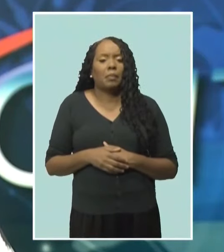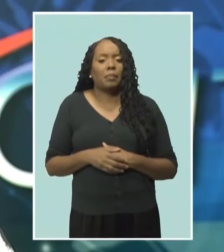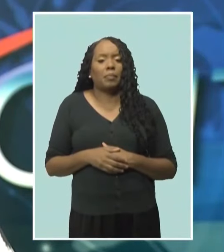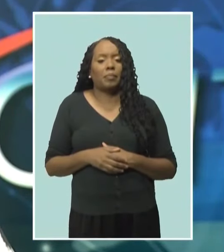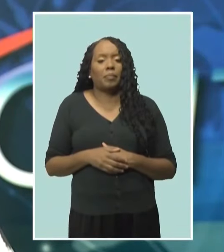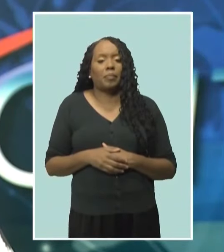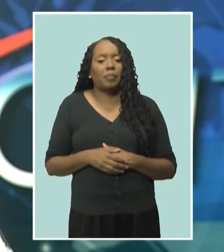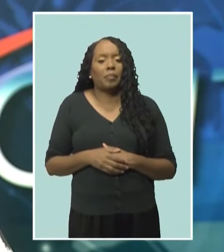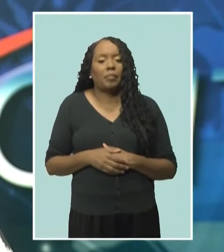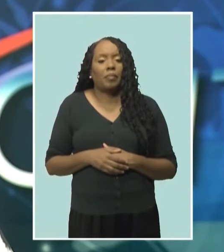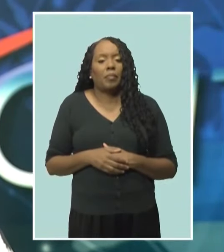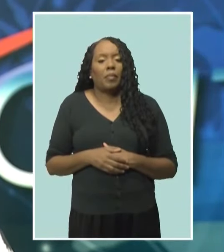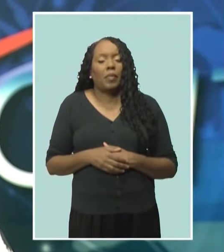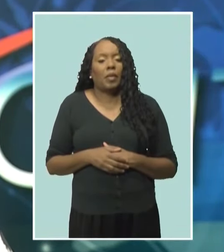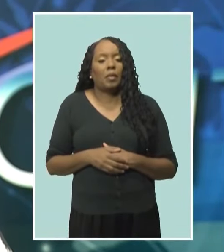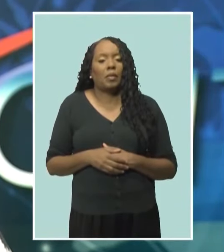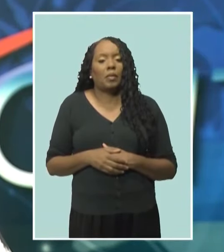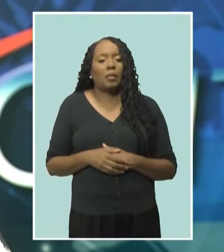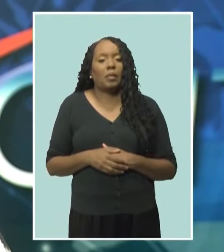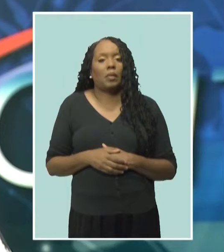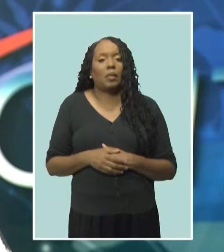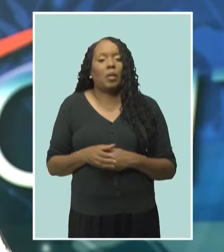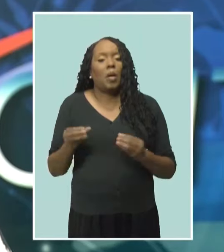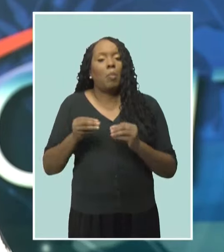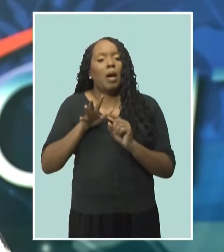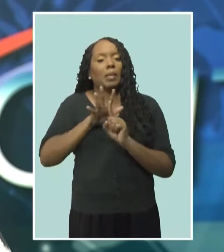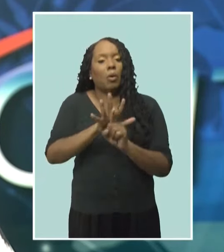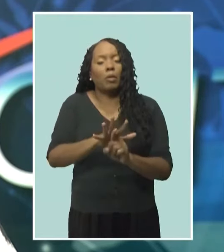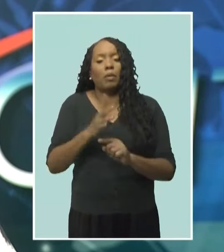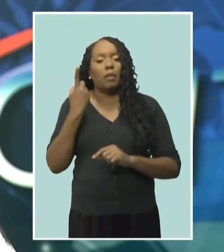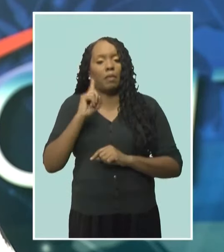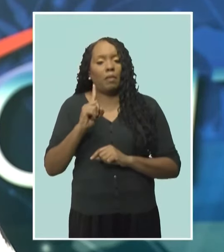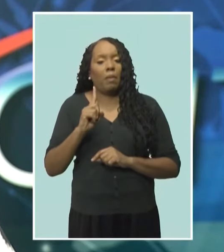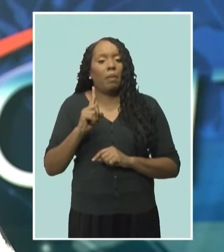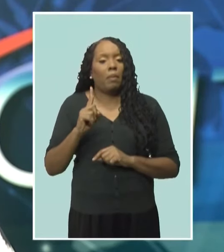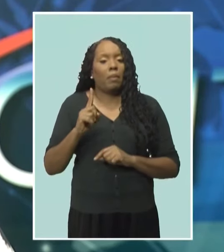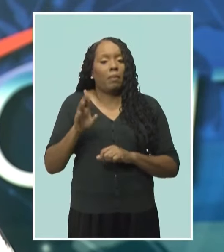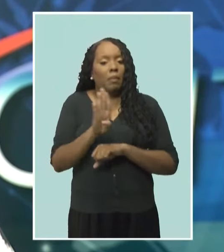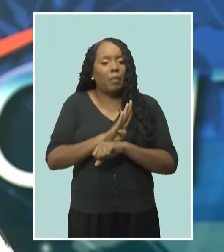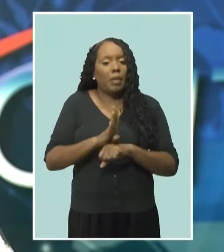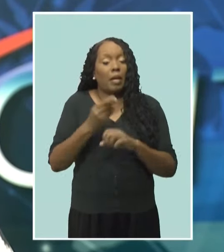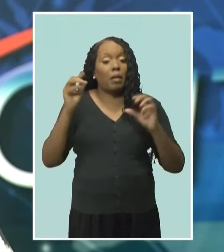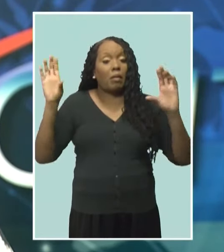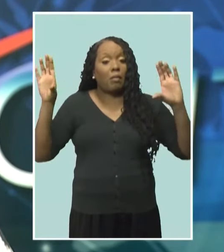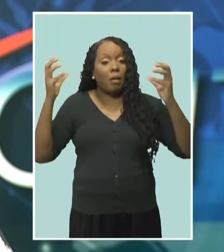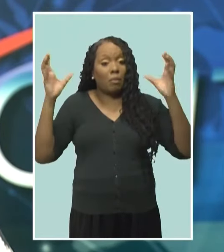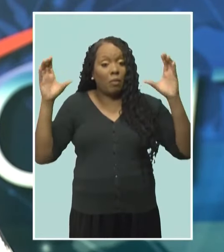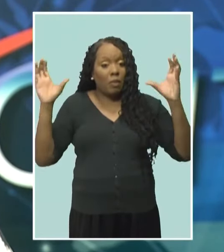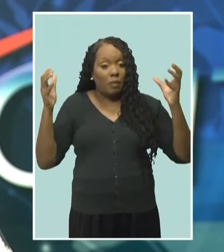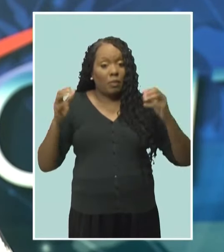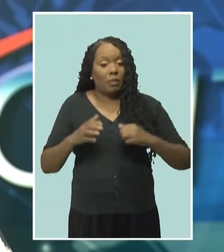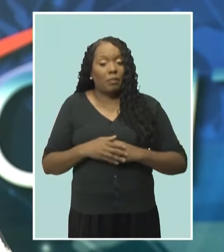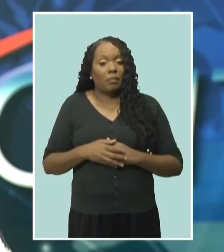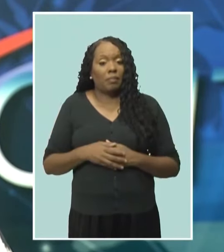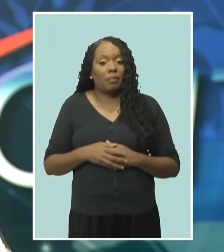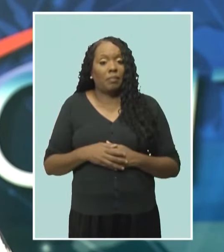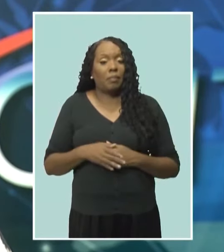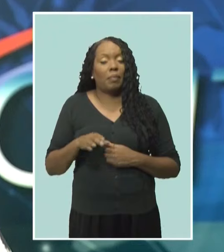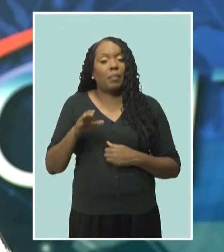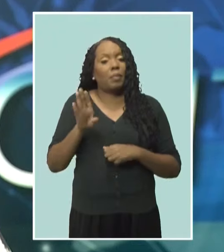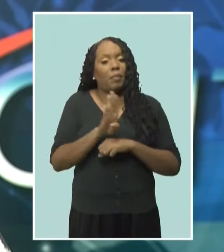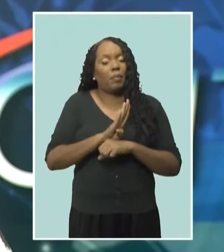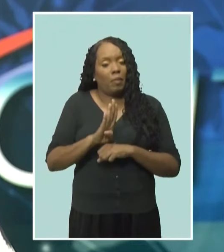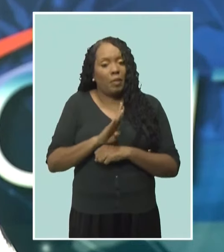Some added exposure for destination Barbados and Cropover as tourism officials marketed the island during the recently held